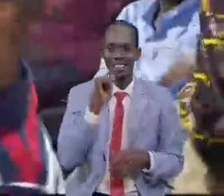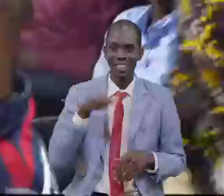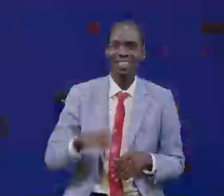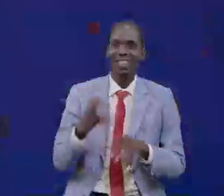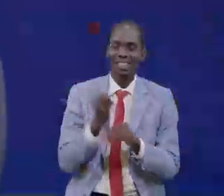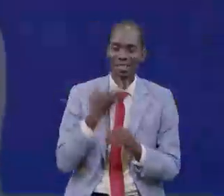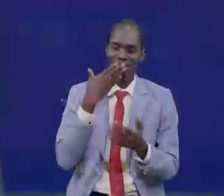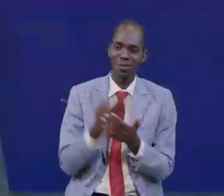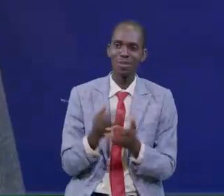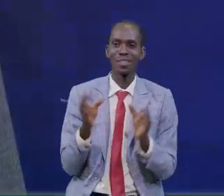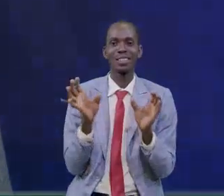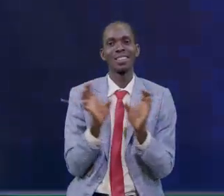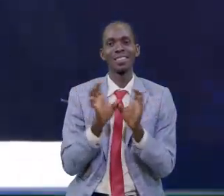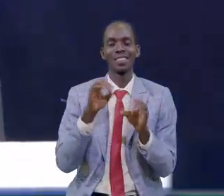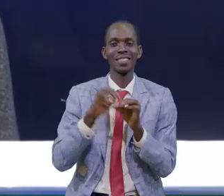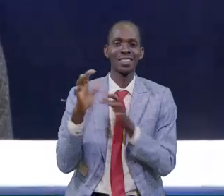certificate.